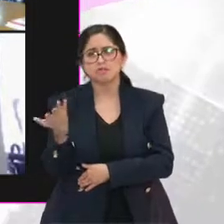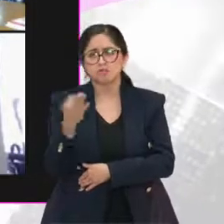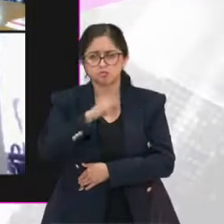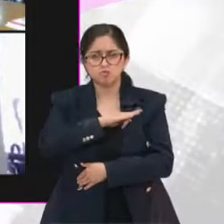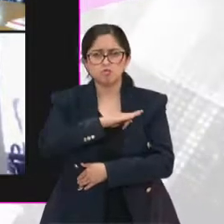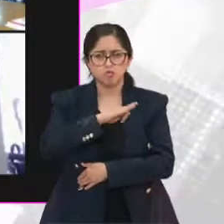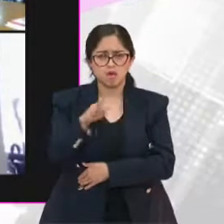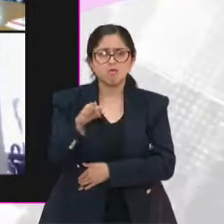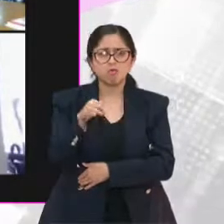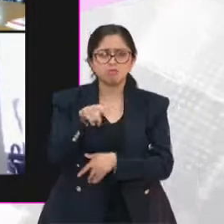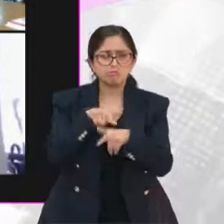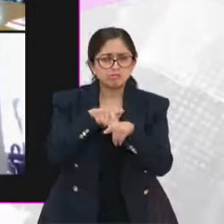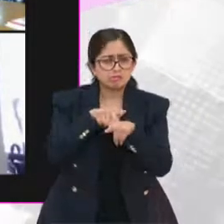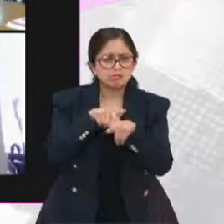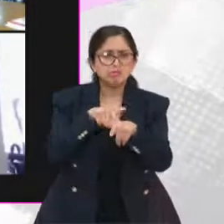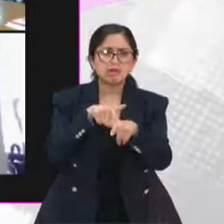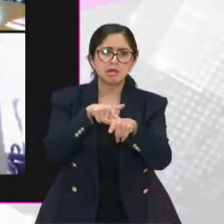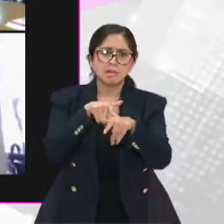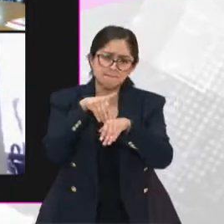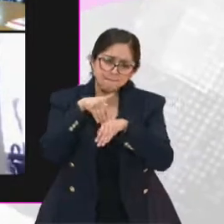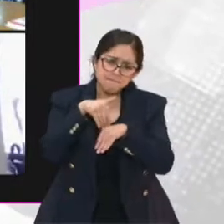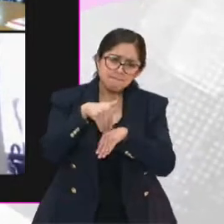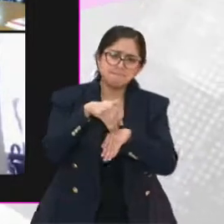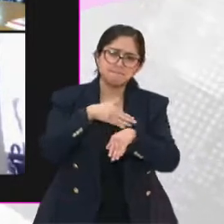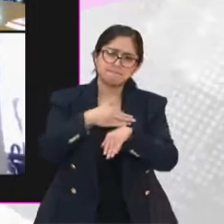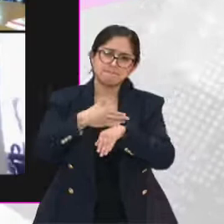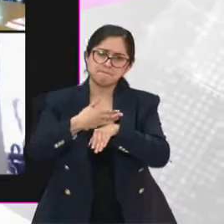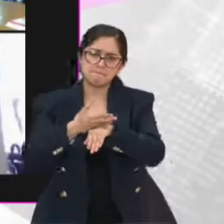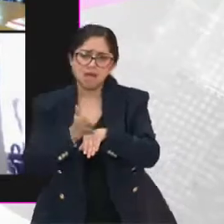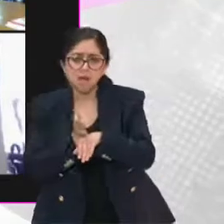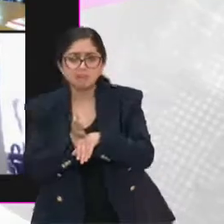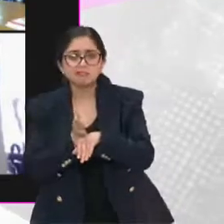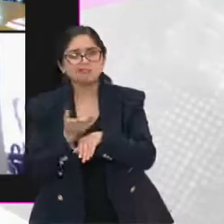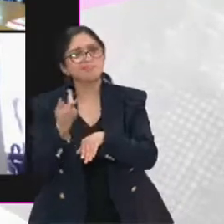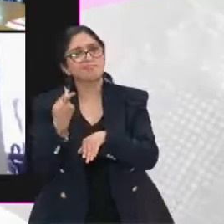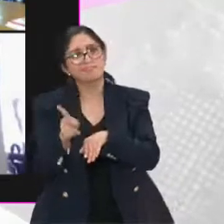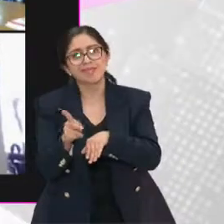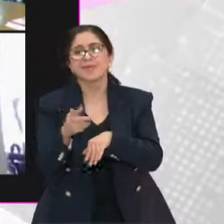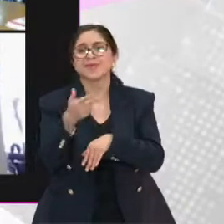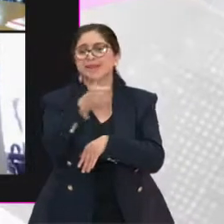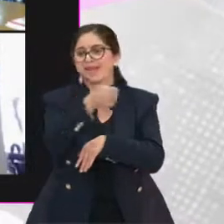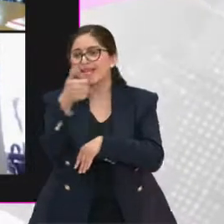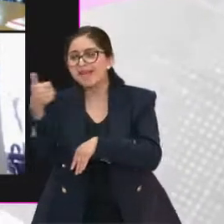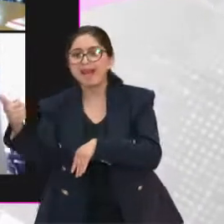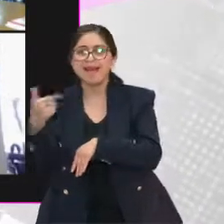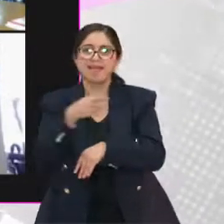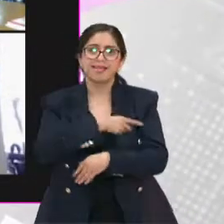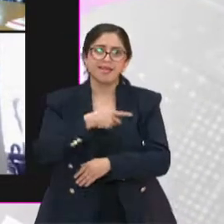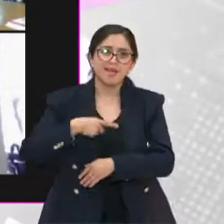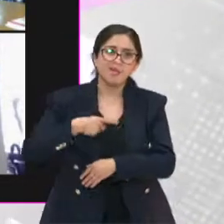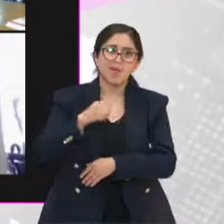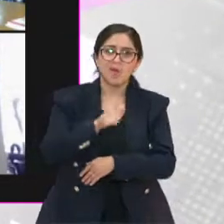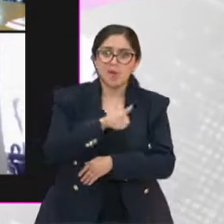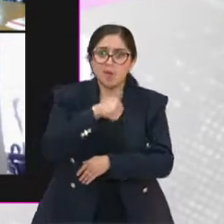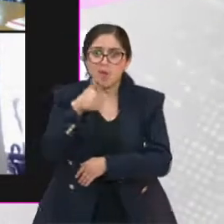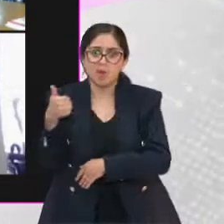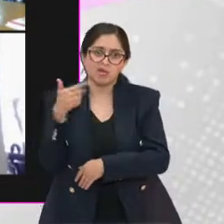and of course we could extend this for a longer time, but we have